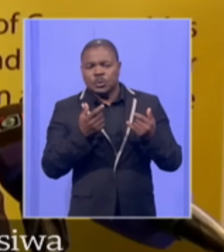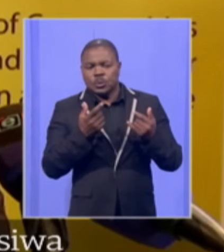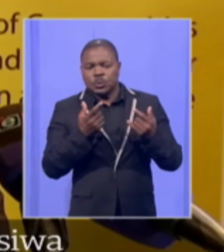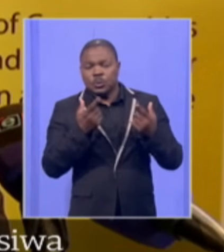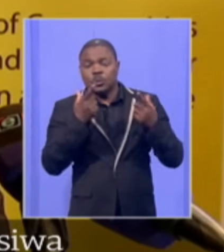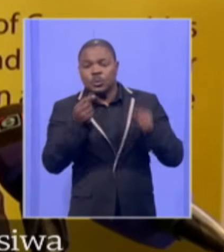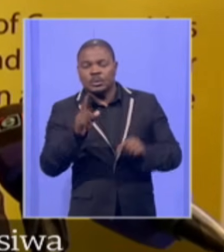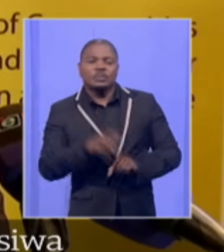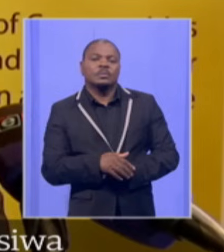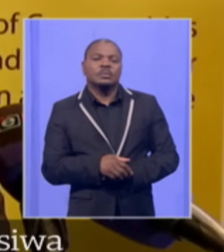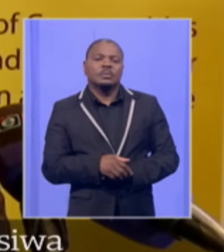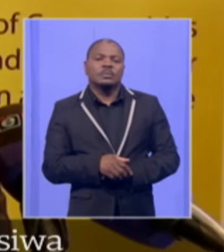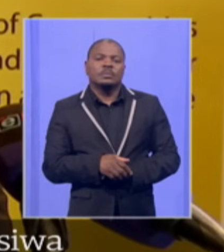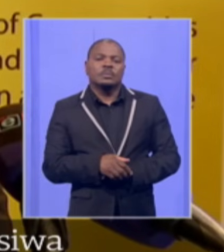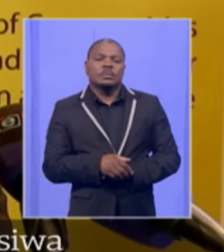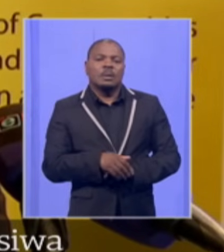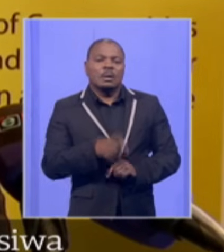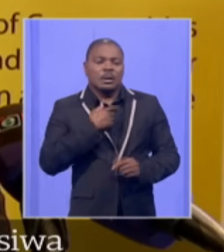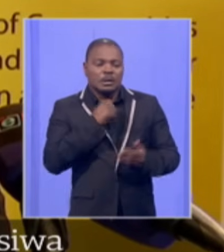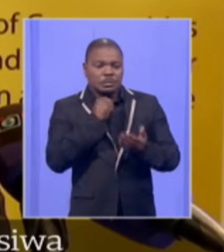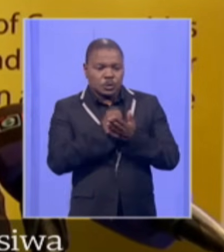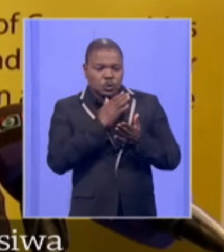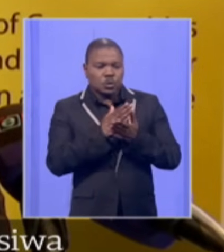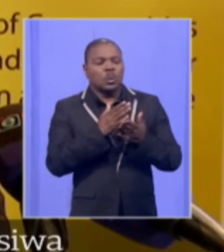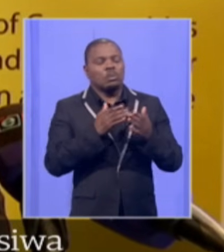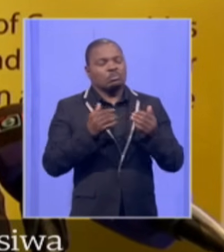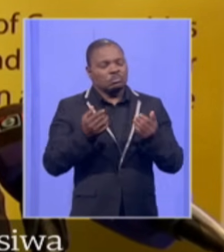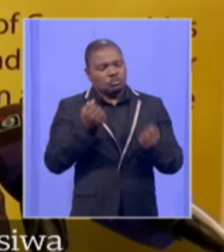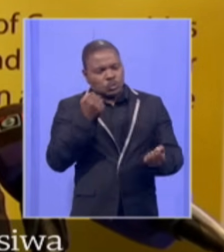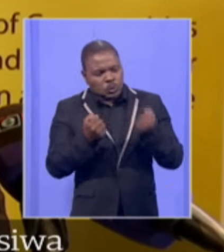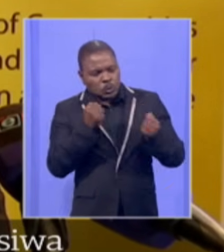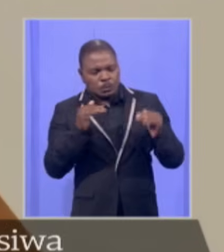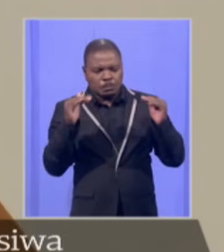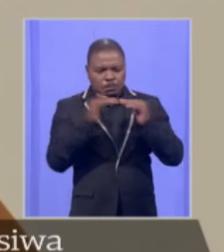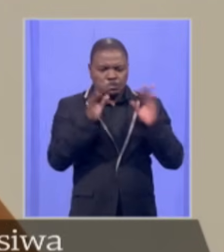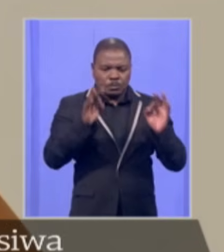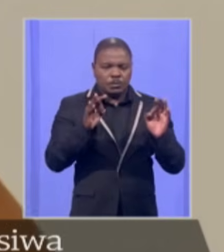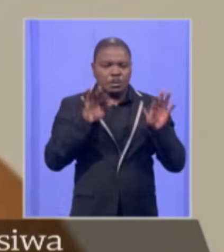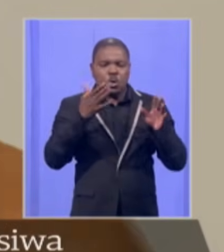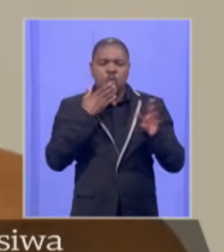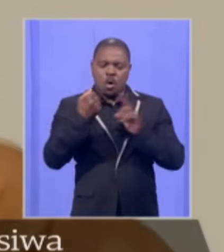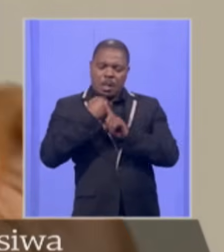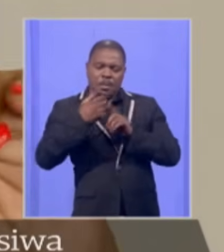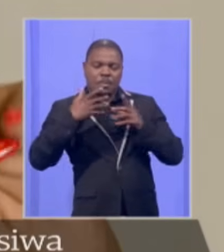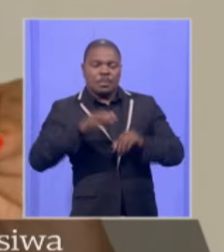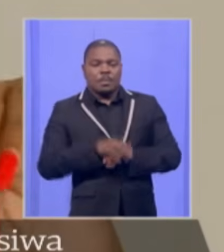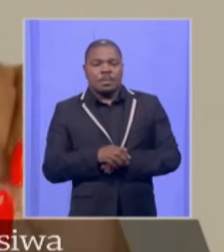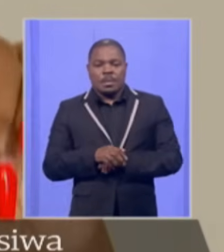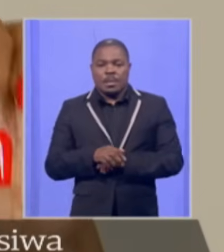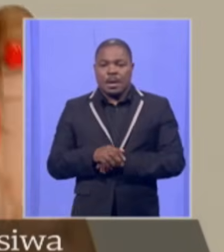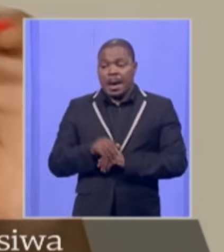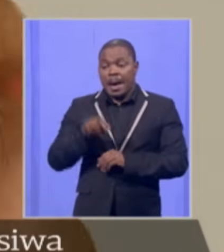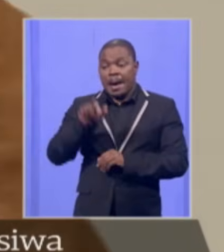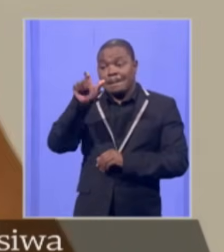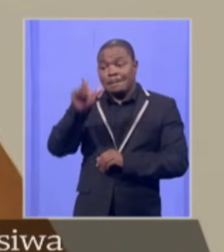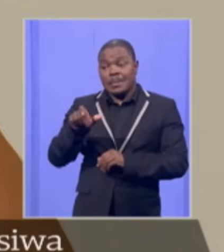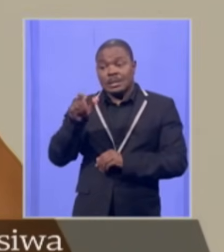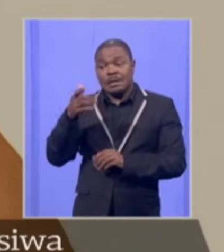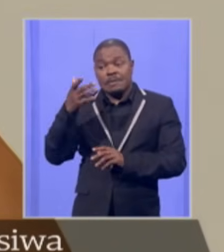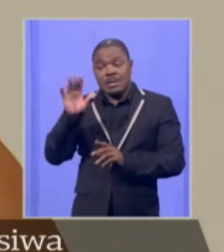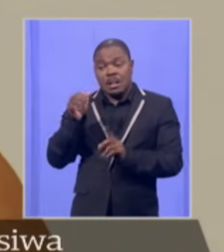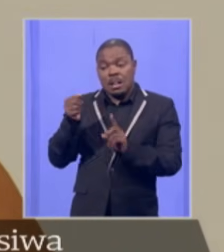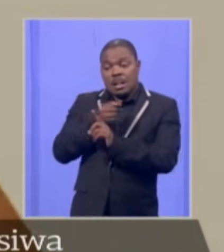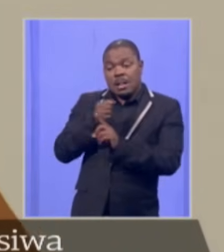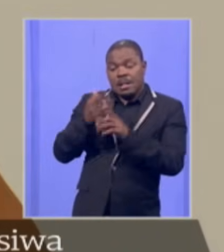restore, or trying to seek and secure justice for victims of violence. Khabagare yo mongwe wa bafalodi ba tiriso dikgoka